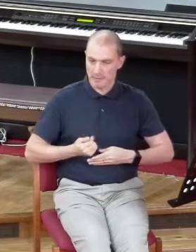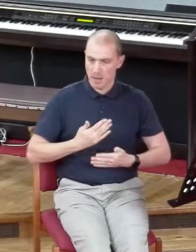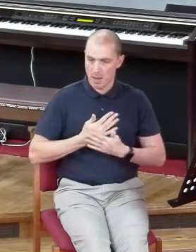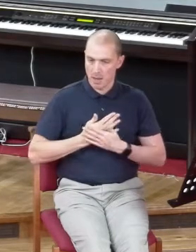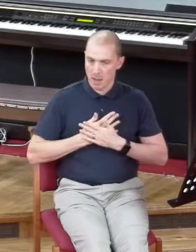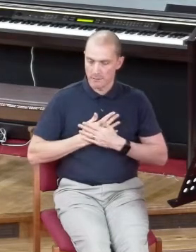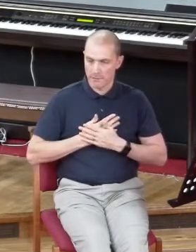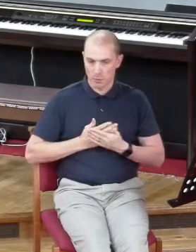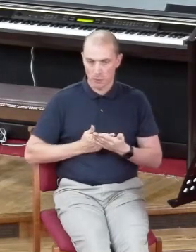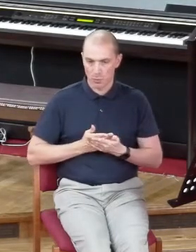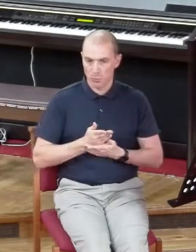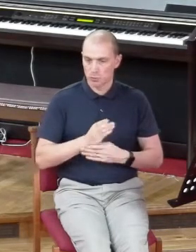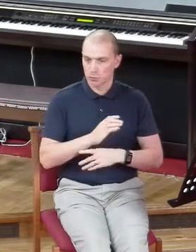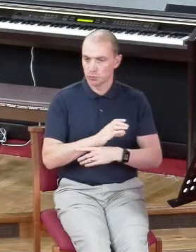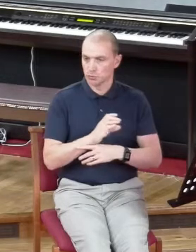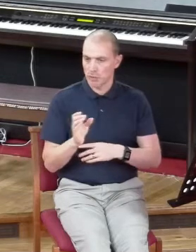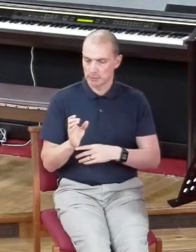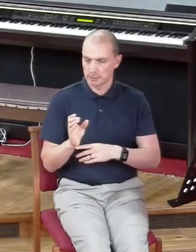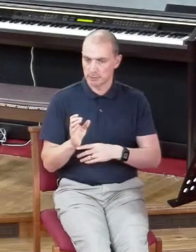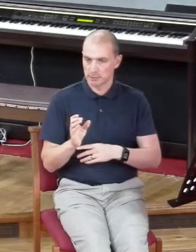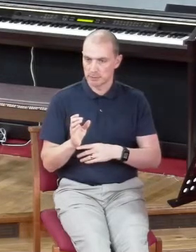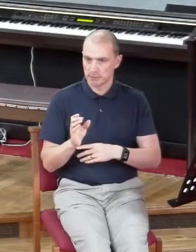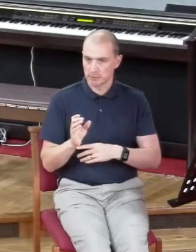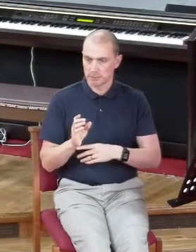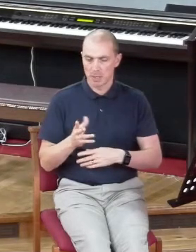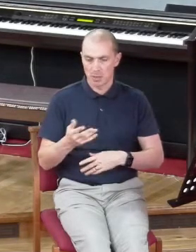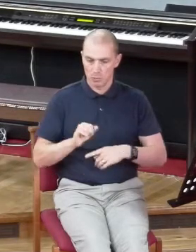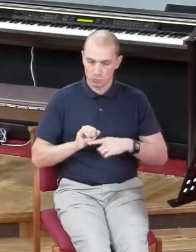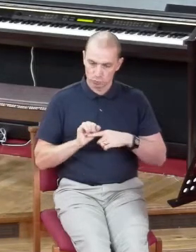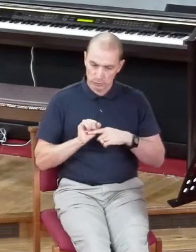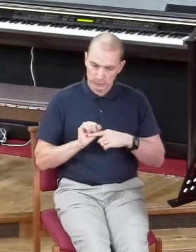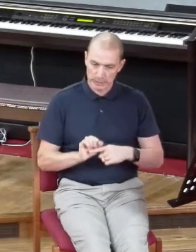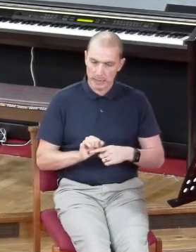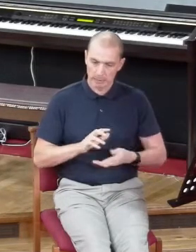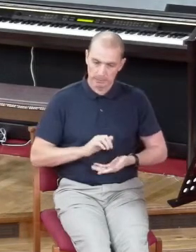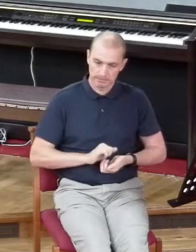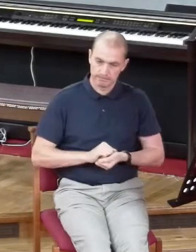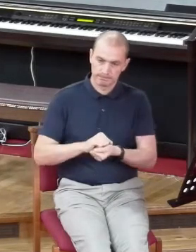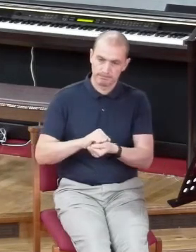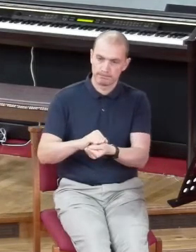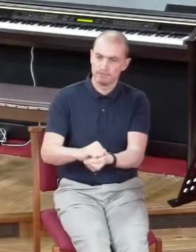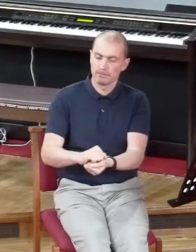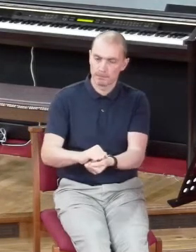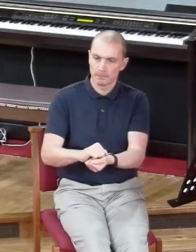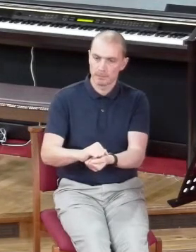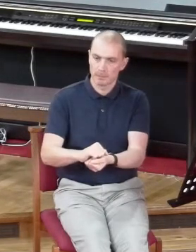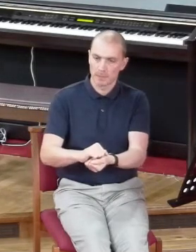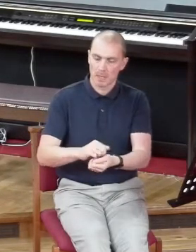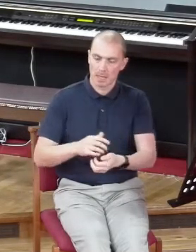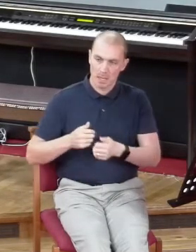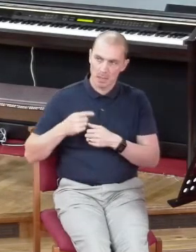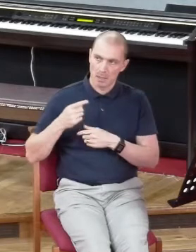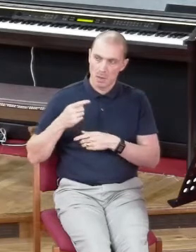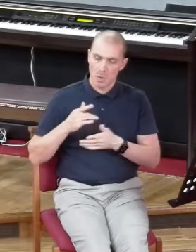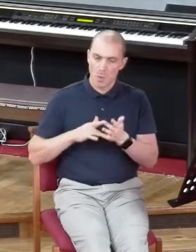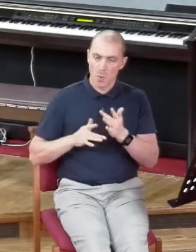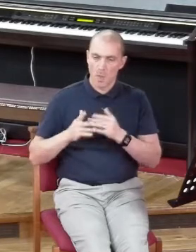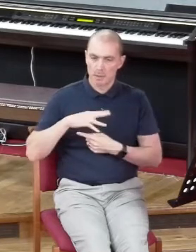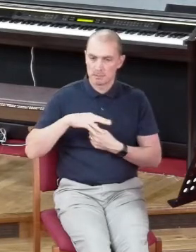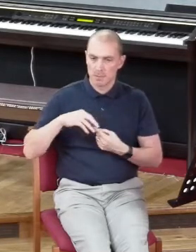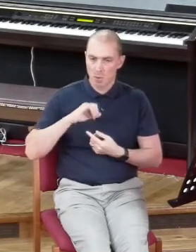Guard the good deposit that was entrusted to you. Guard it with the help of the Holy Spirit